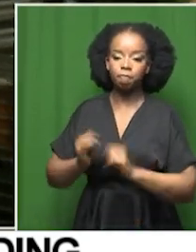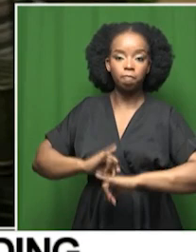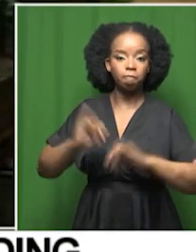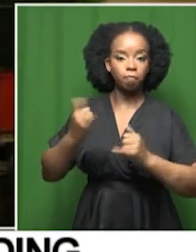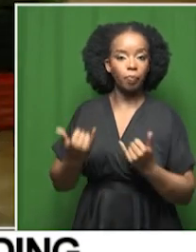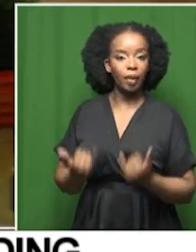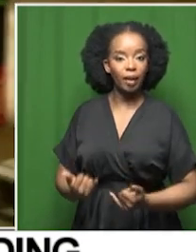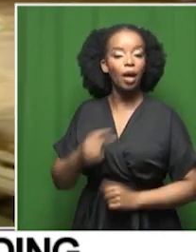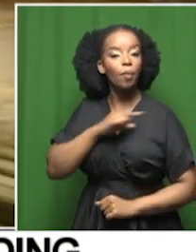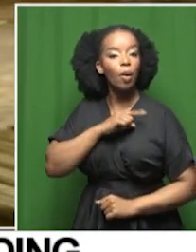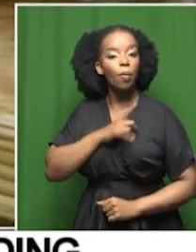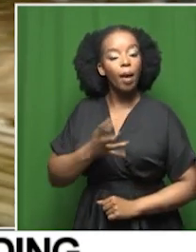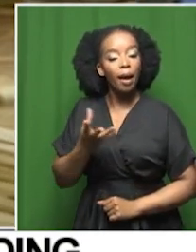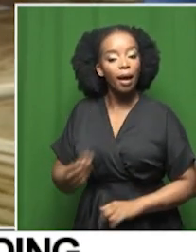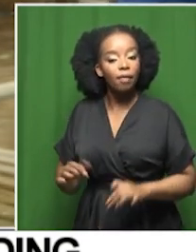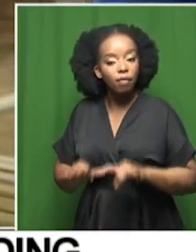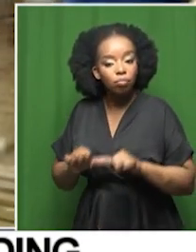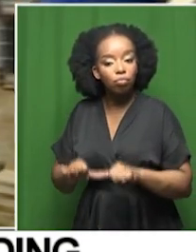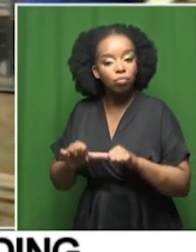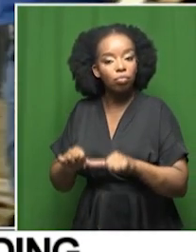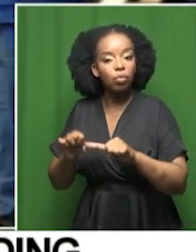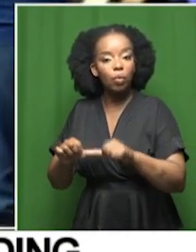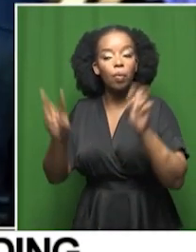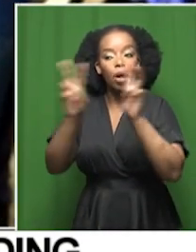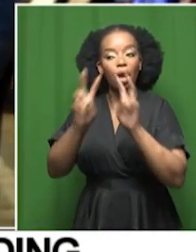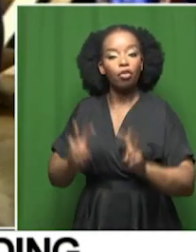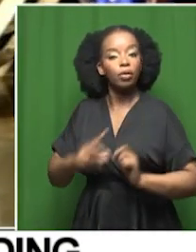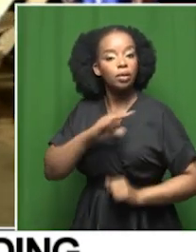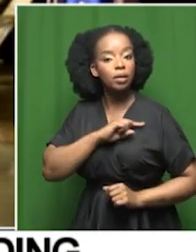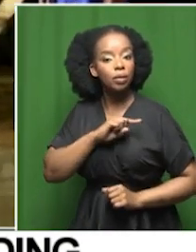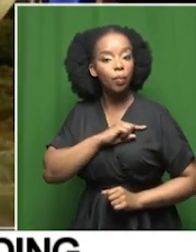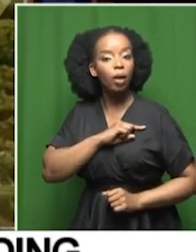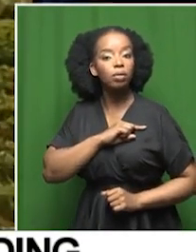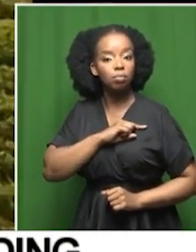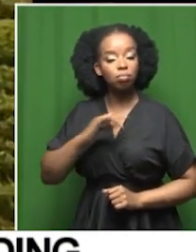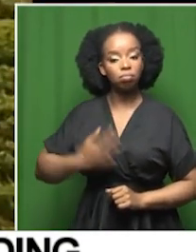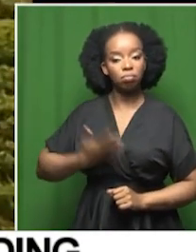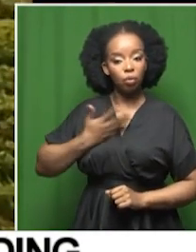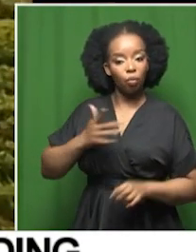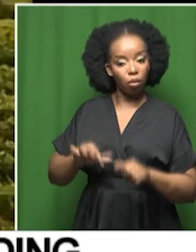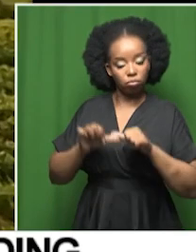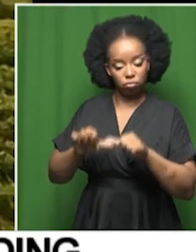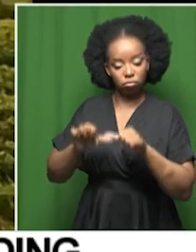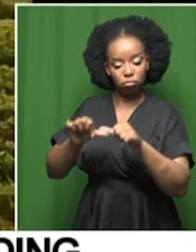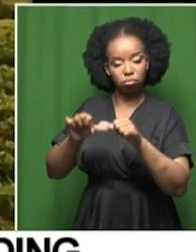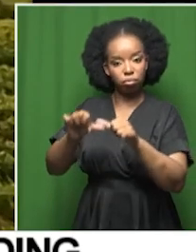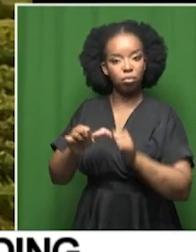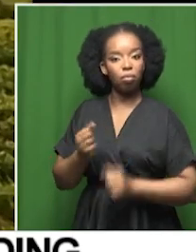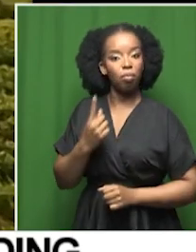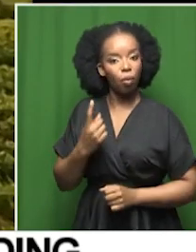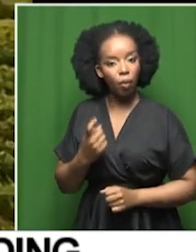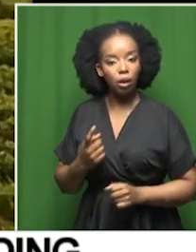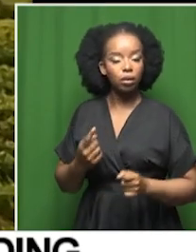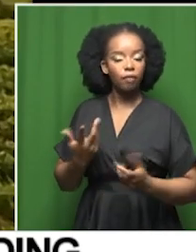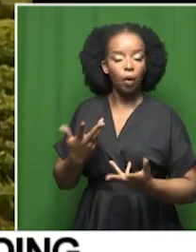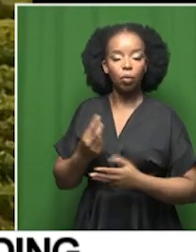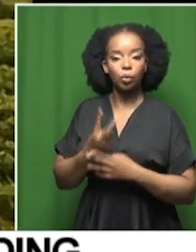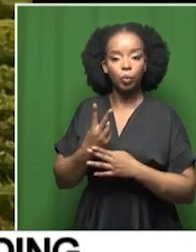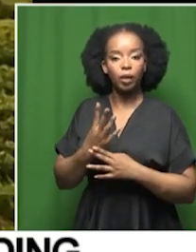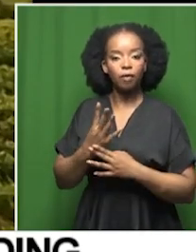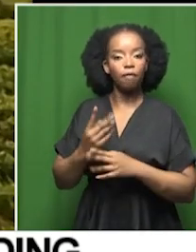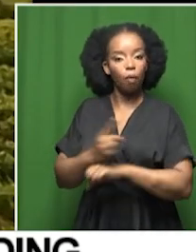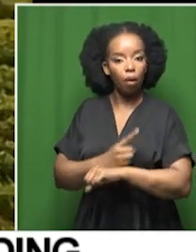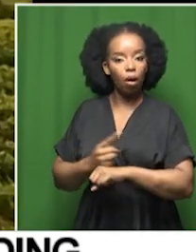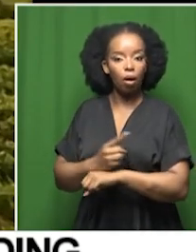sufficient continuous electricity to be able to at least go through one proper irrigation cycle in a 24 hours